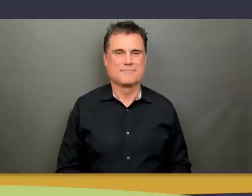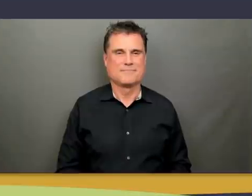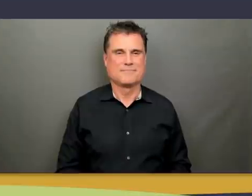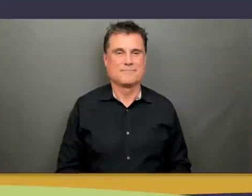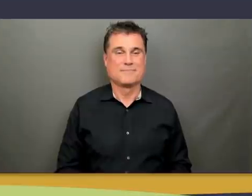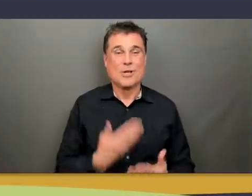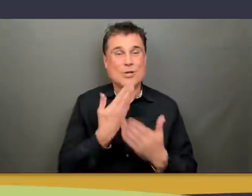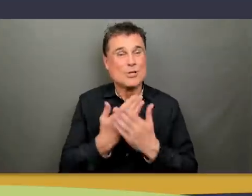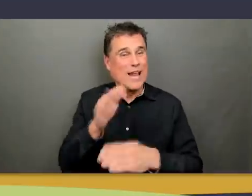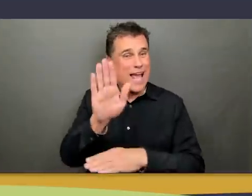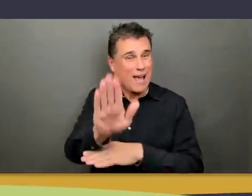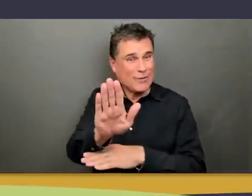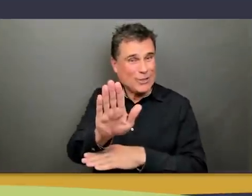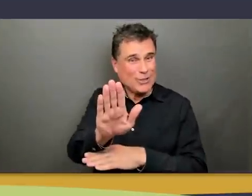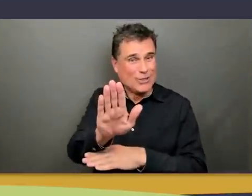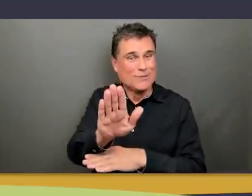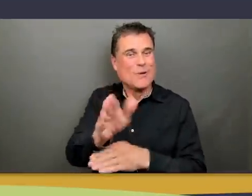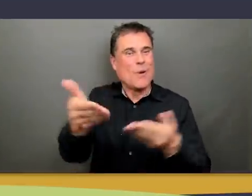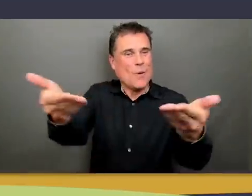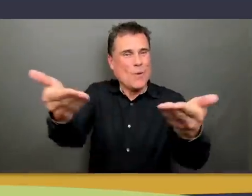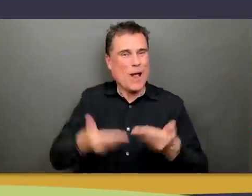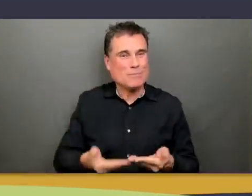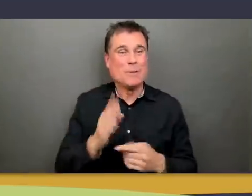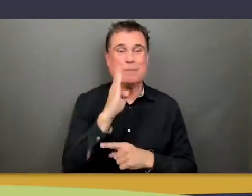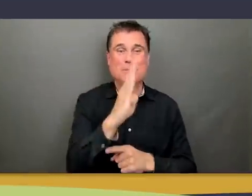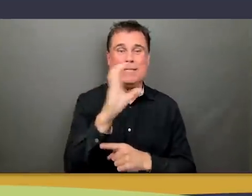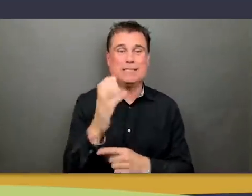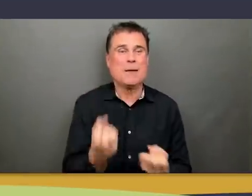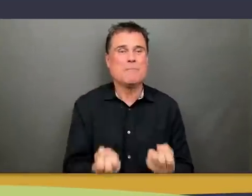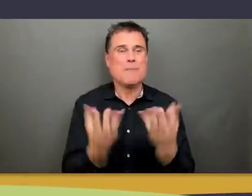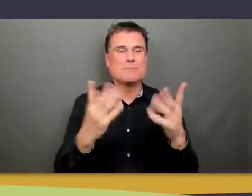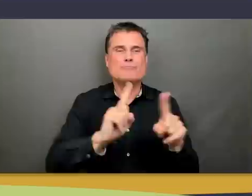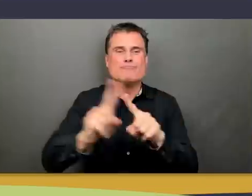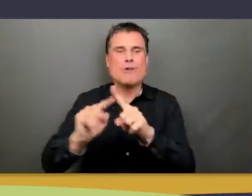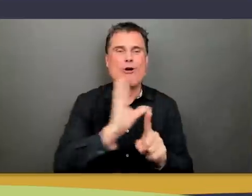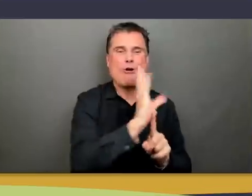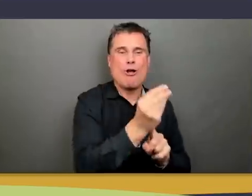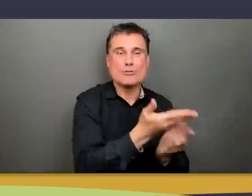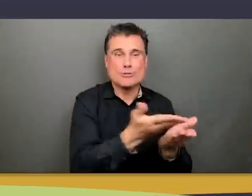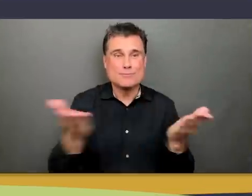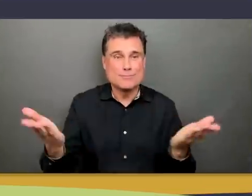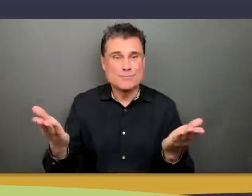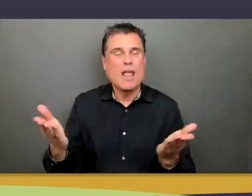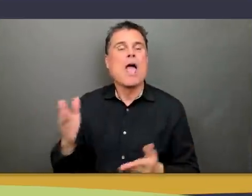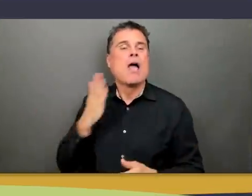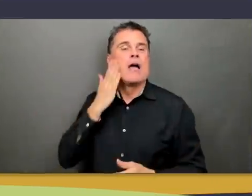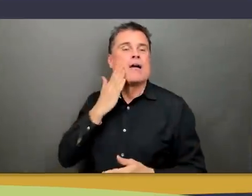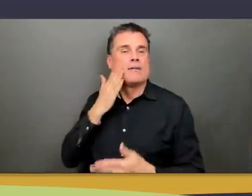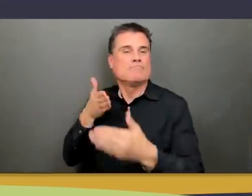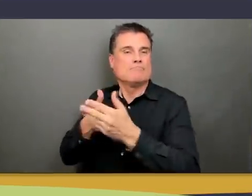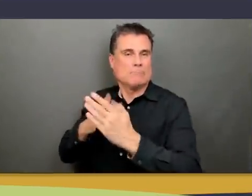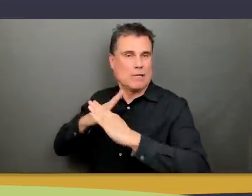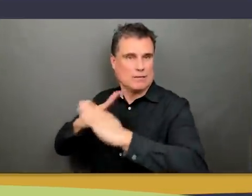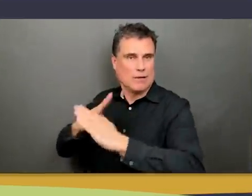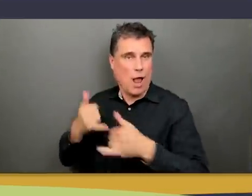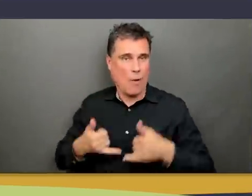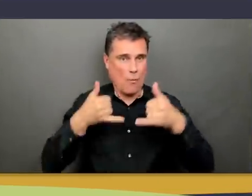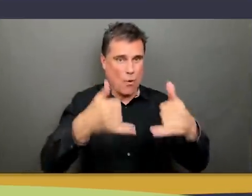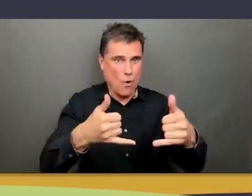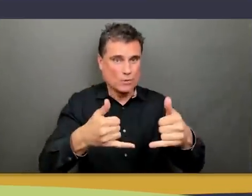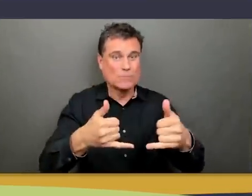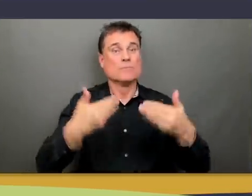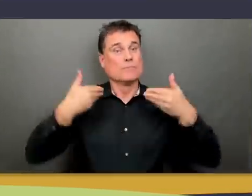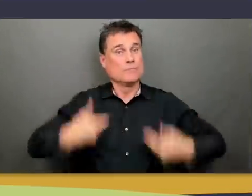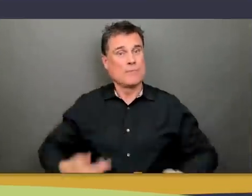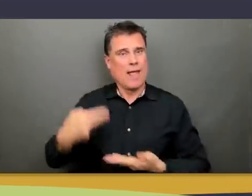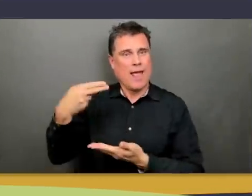Good afternoon and welcome to BC's Multiculturalism and Anti-Racism Awards. I'm Hannah Waldeyes, a member of the